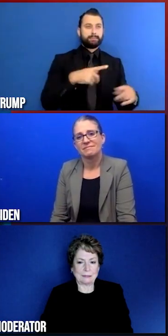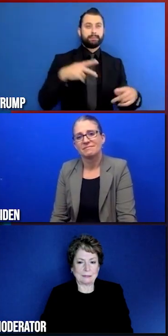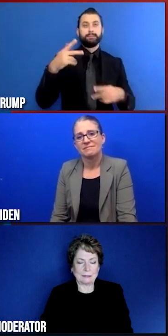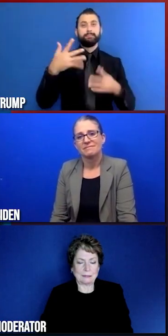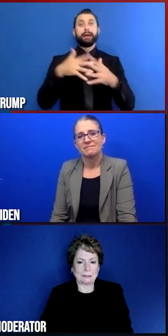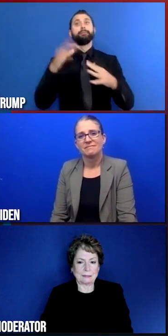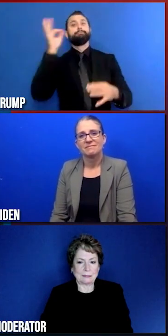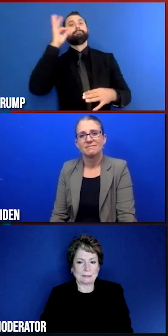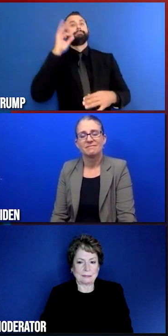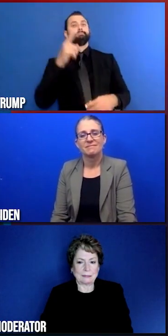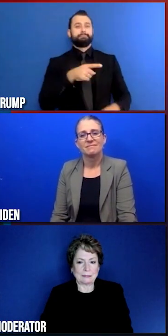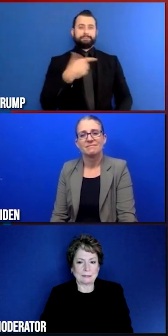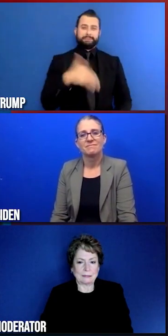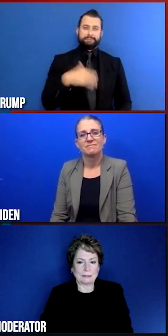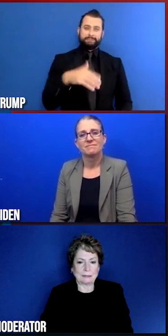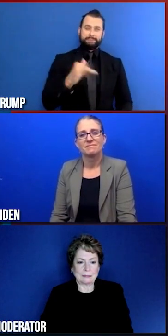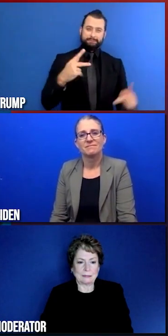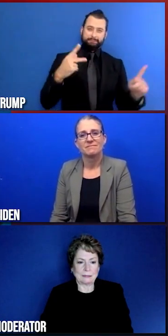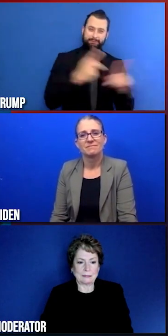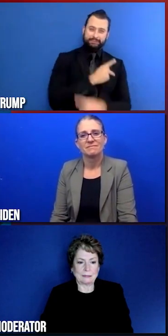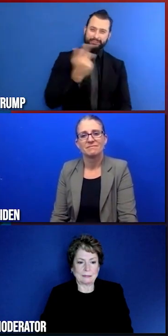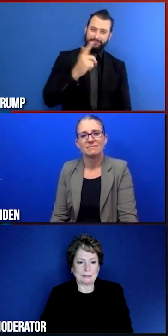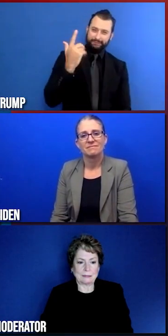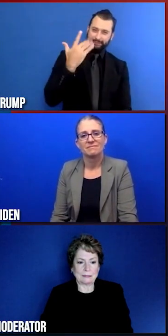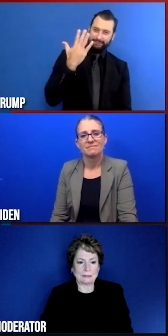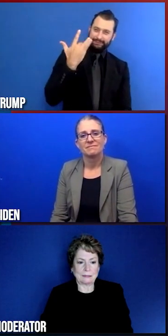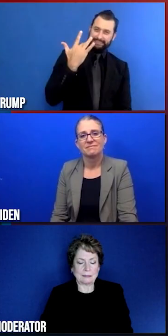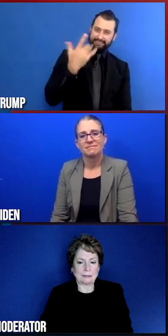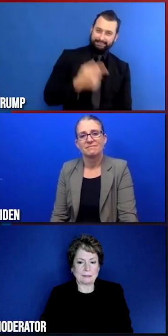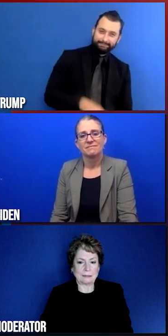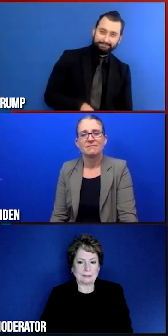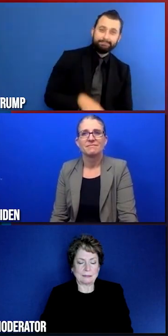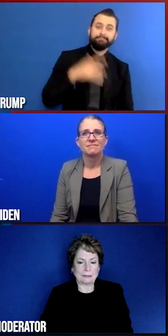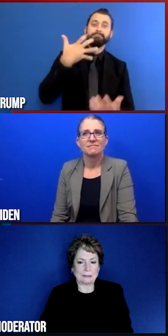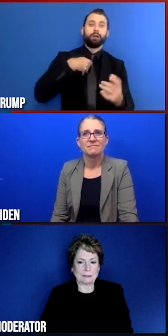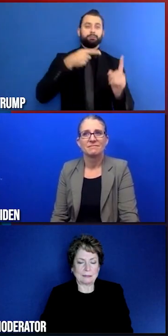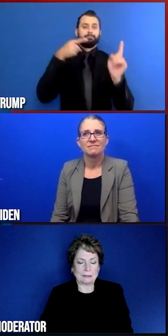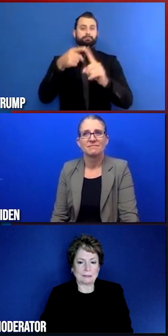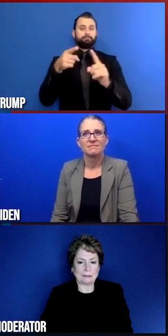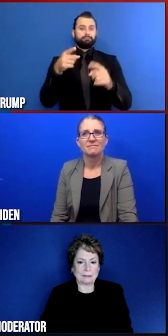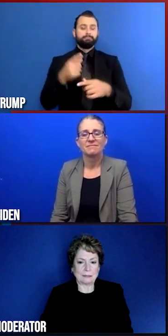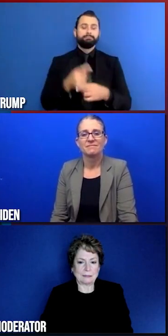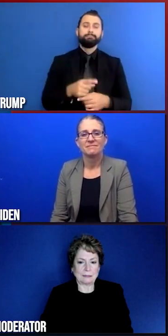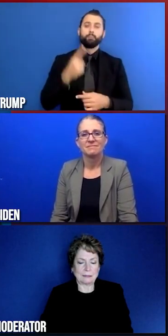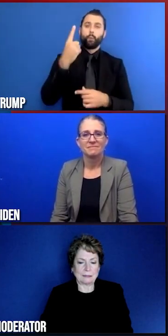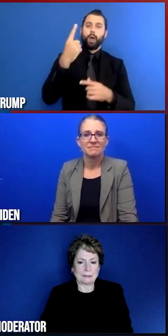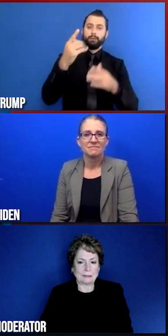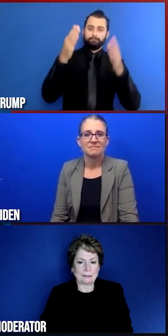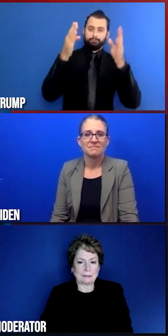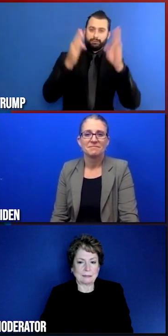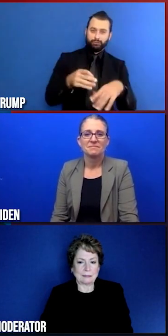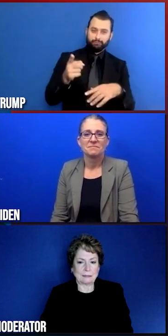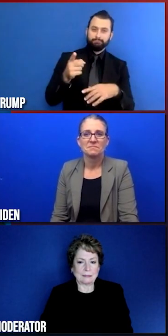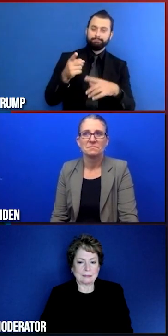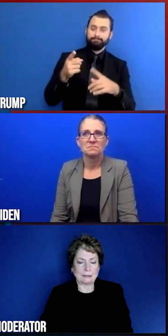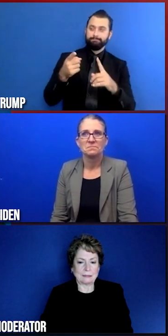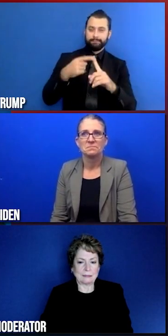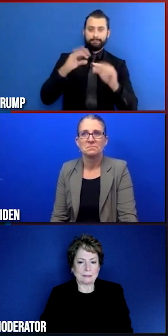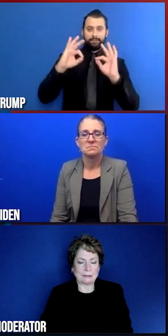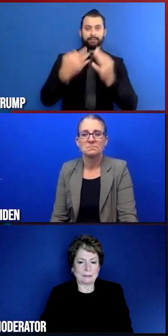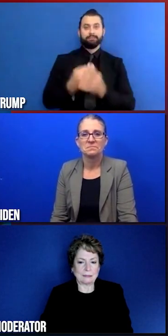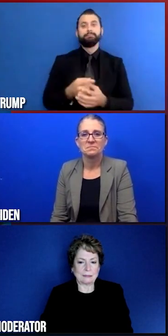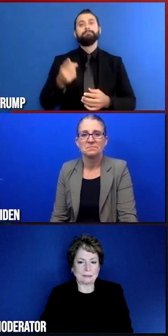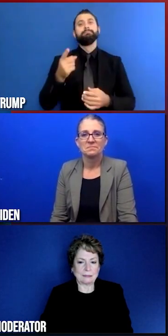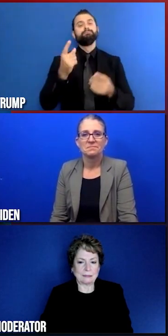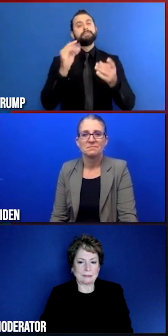while ago who was essentially supposed to work with you and your family, but what he said was damning. And regardless of me, I